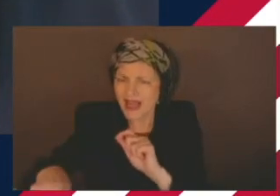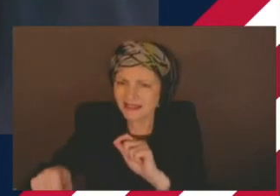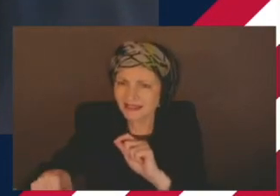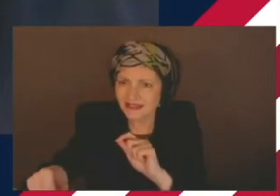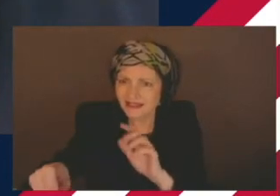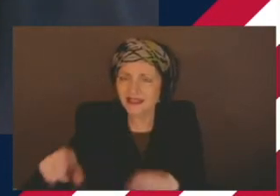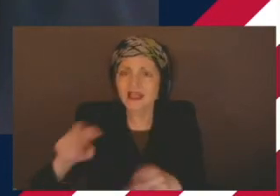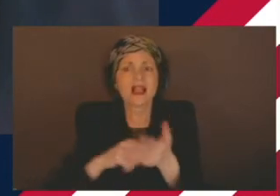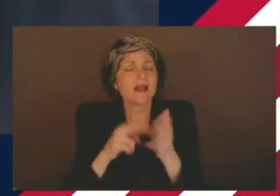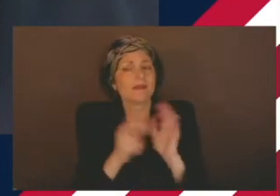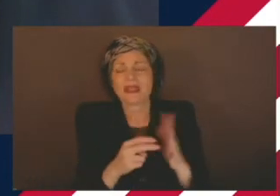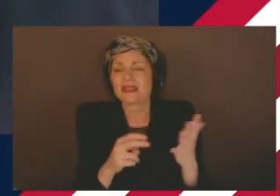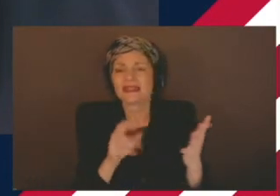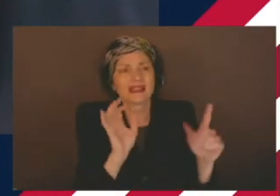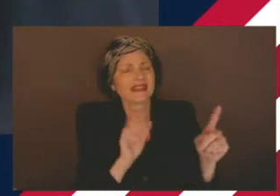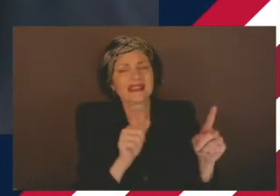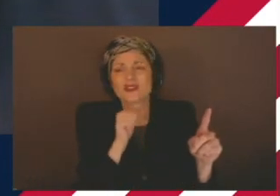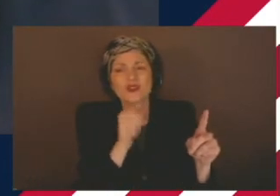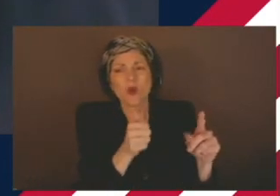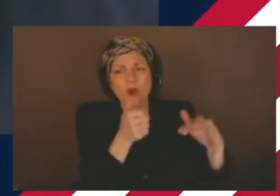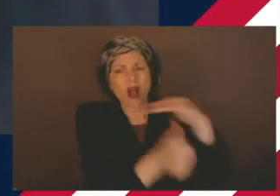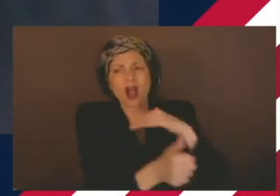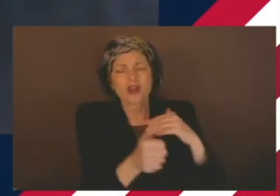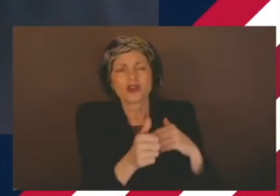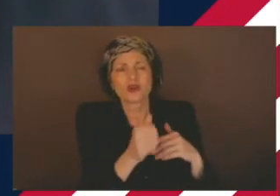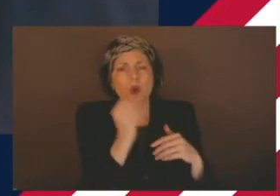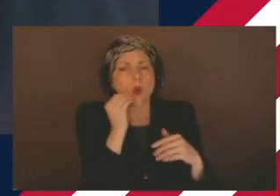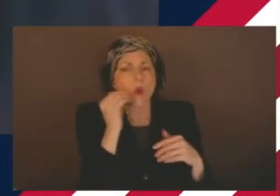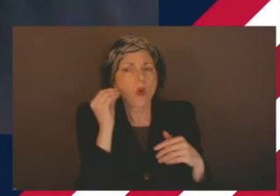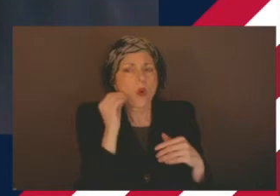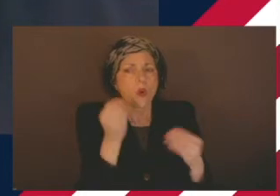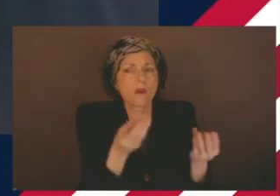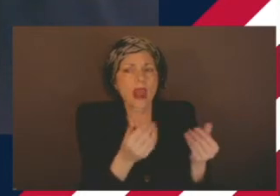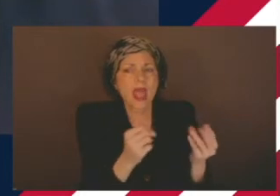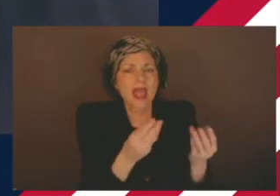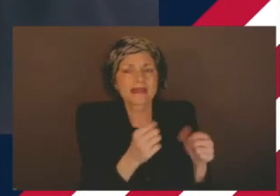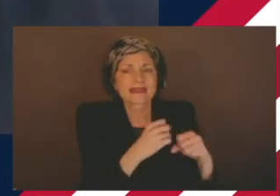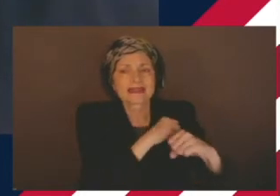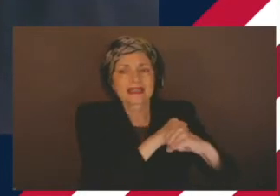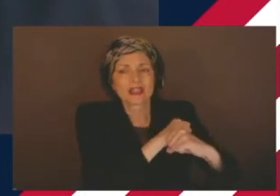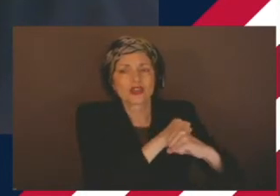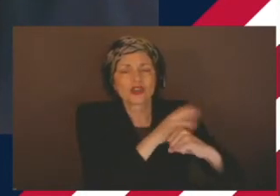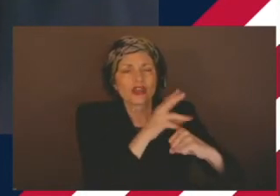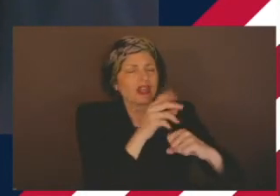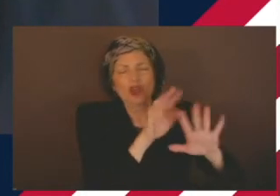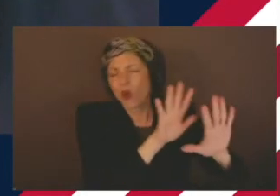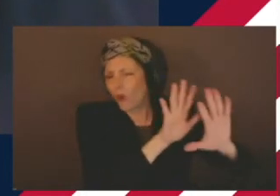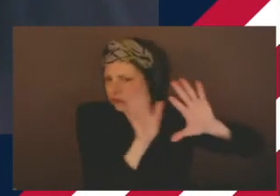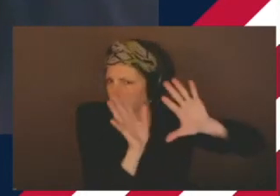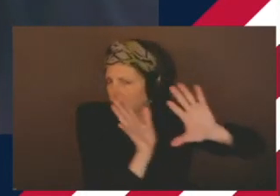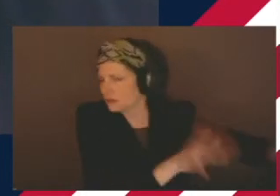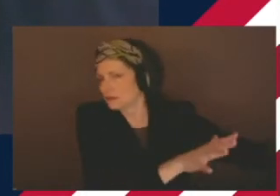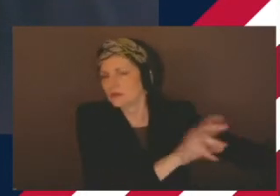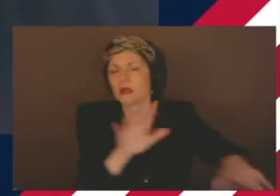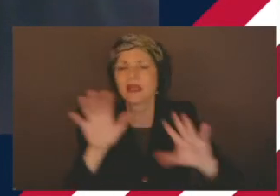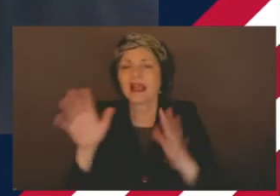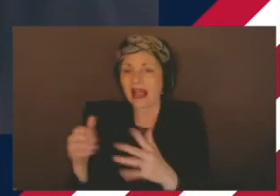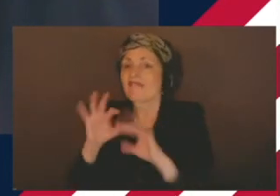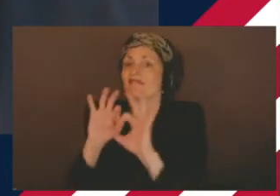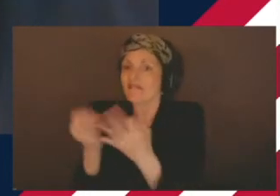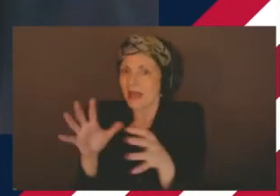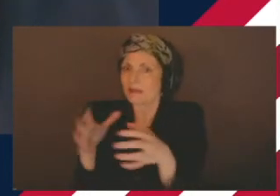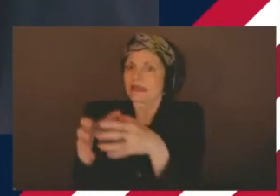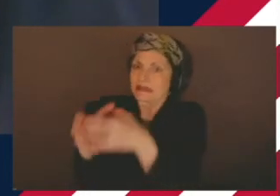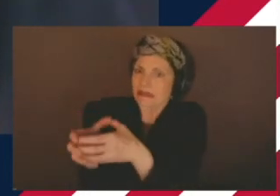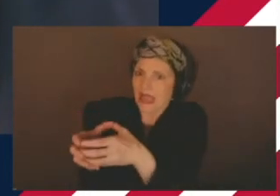of the Department of Homeland Security and redirects funds toward reuniting families, securing documentation, and meaningful existence